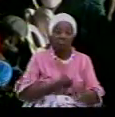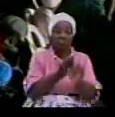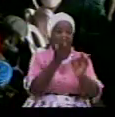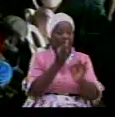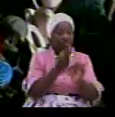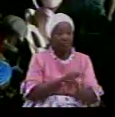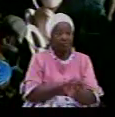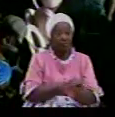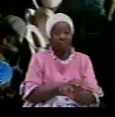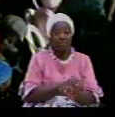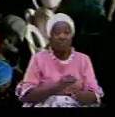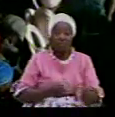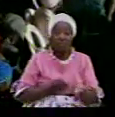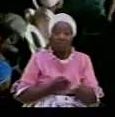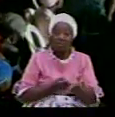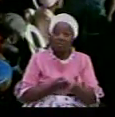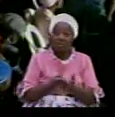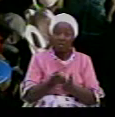truthful,